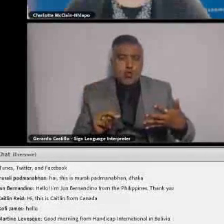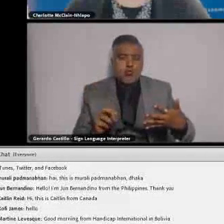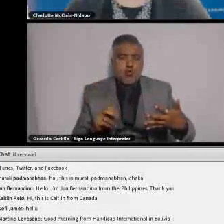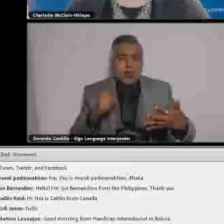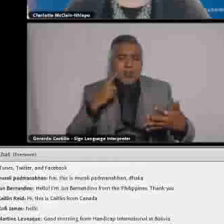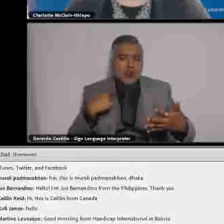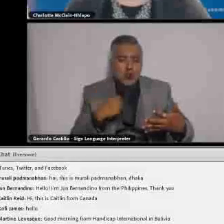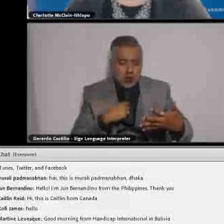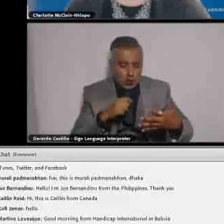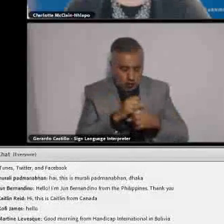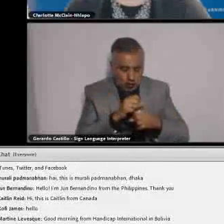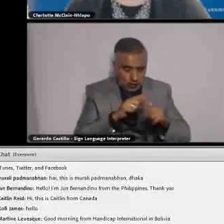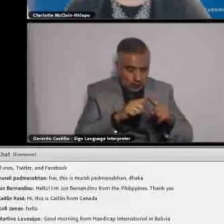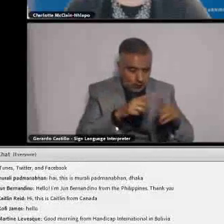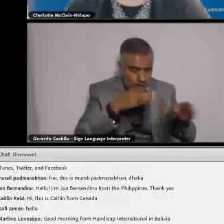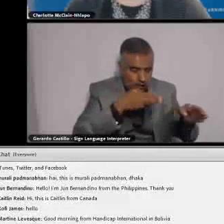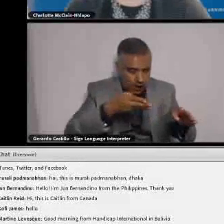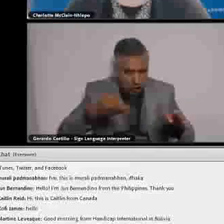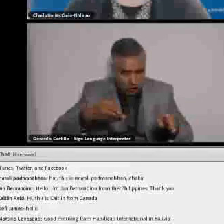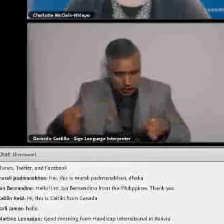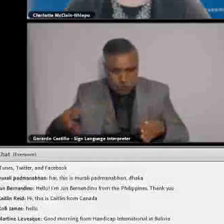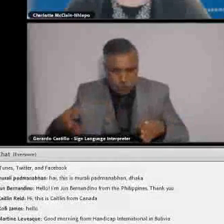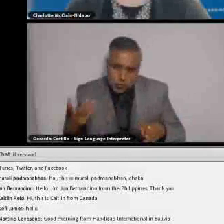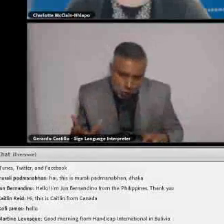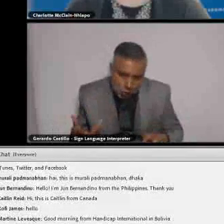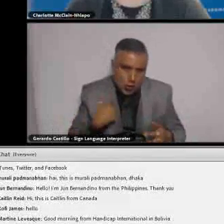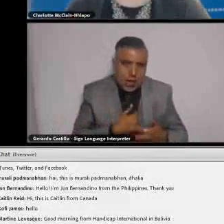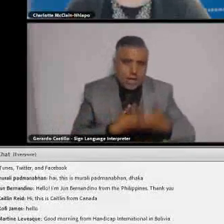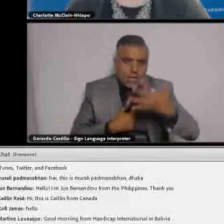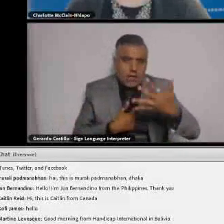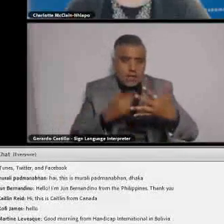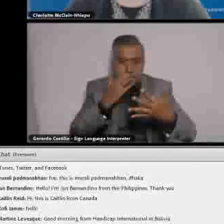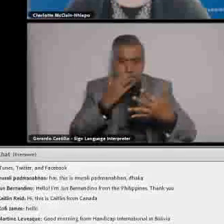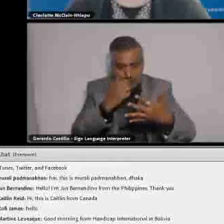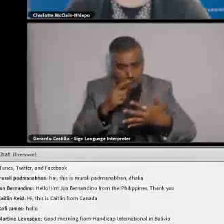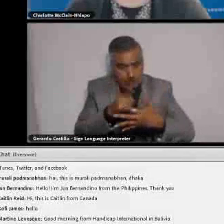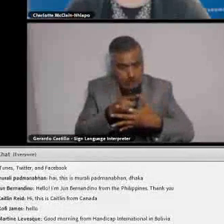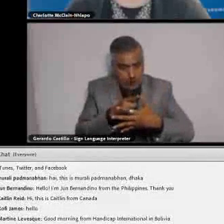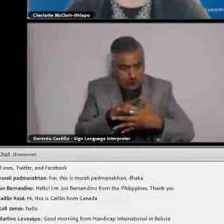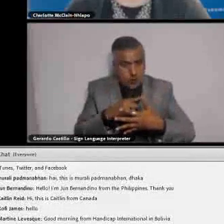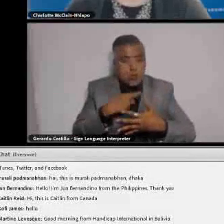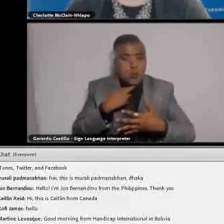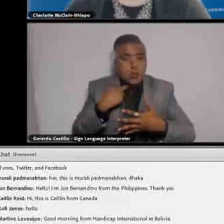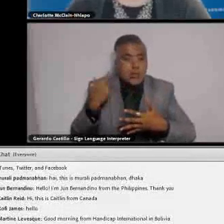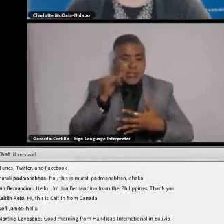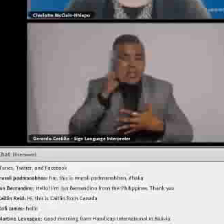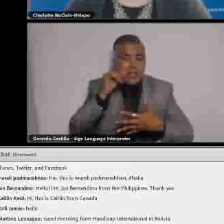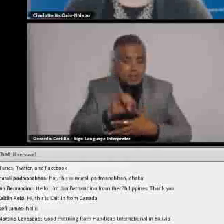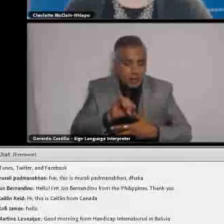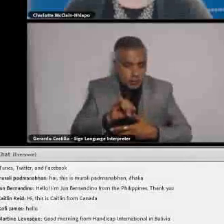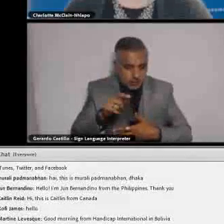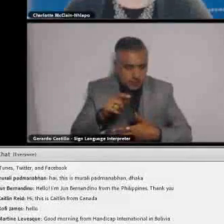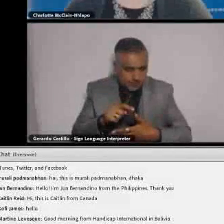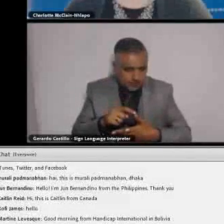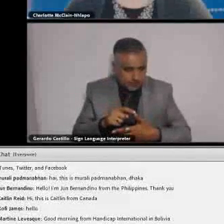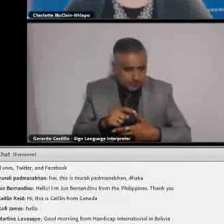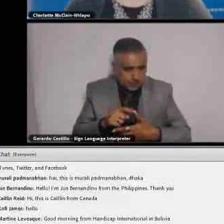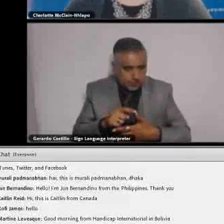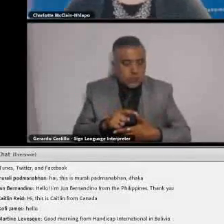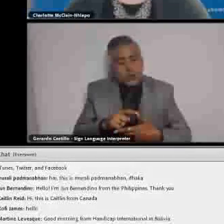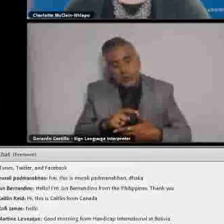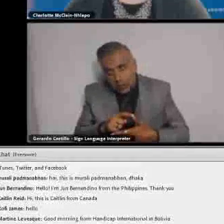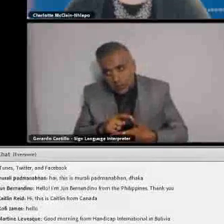spaces. So if you look at the first pillar of risk identification, there's some suggestions, again,